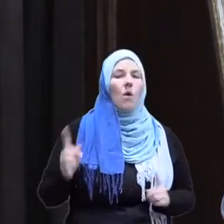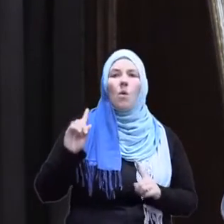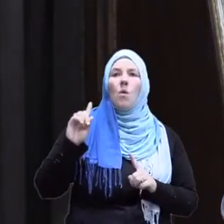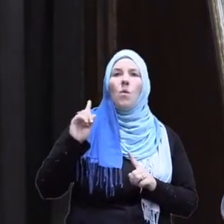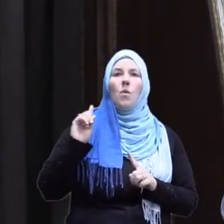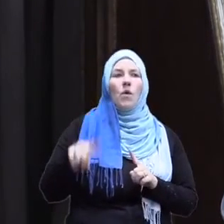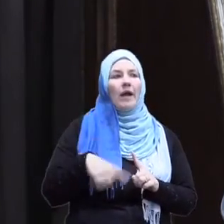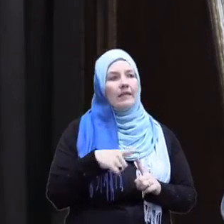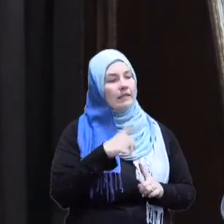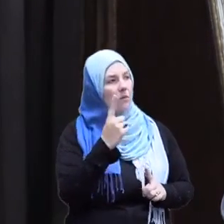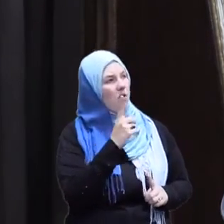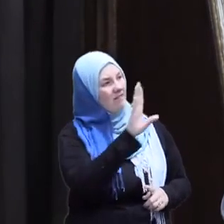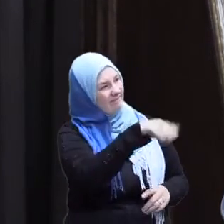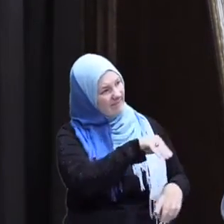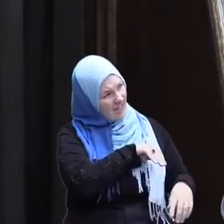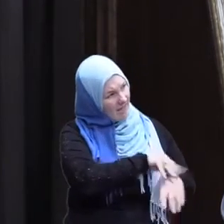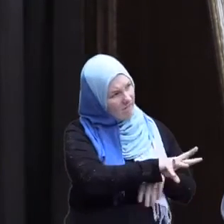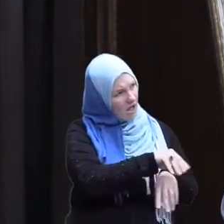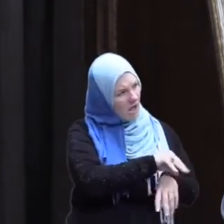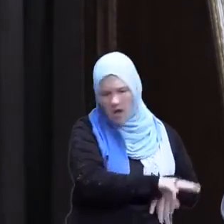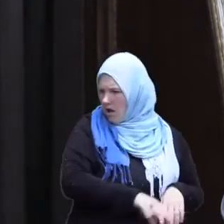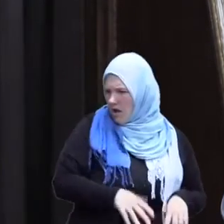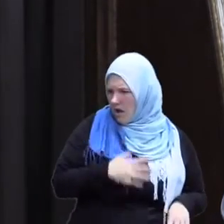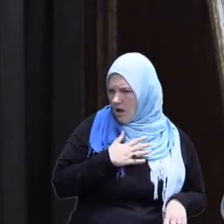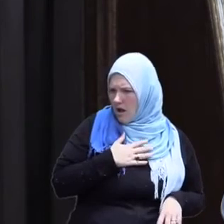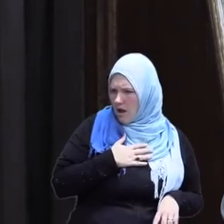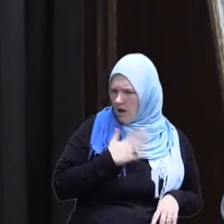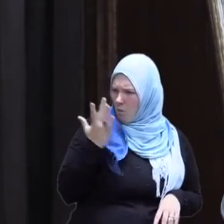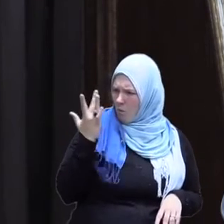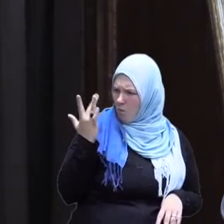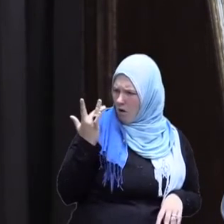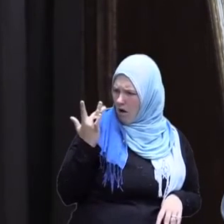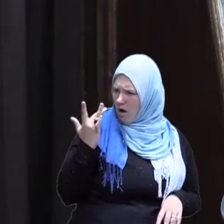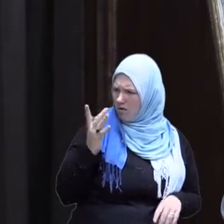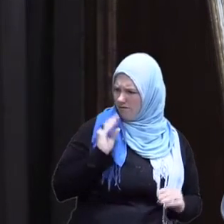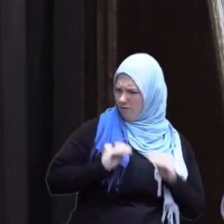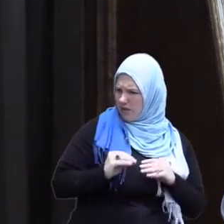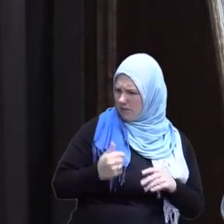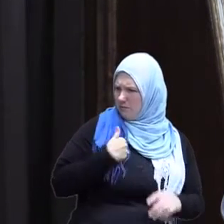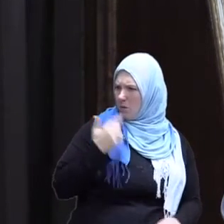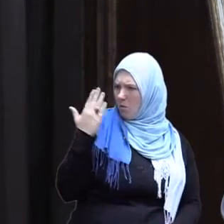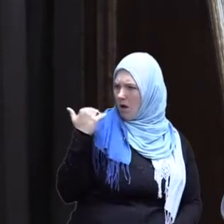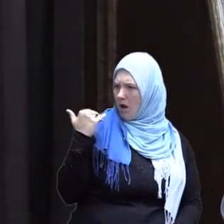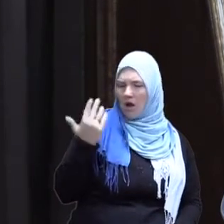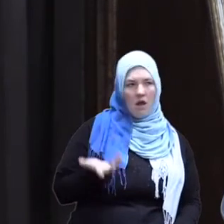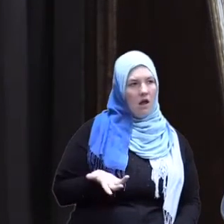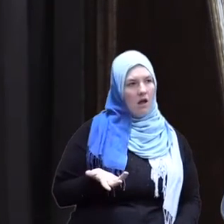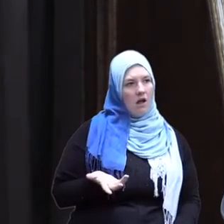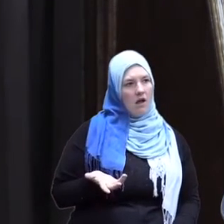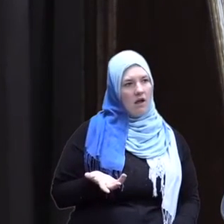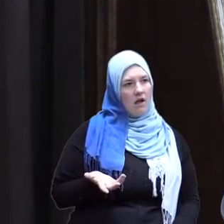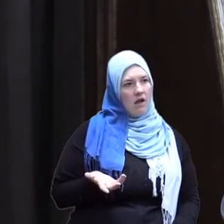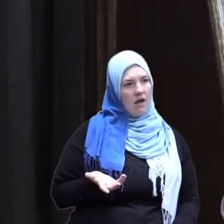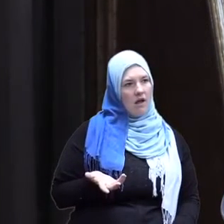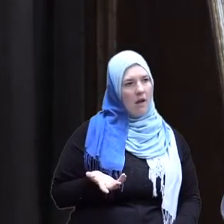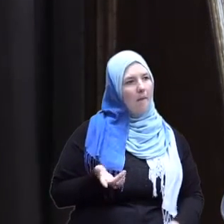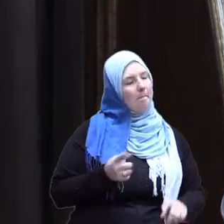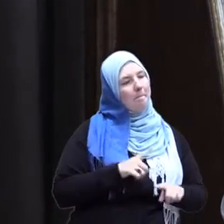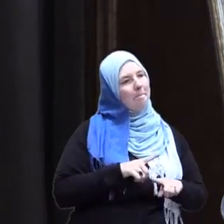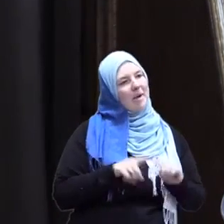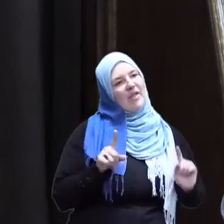to them about it, they are offended by the talk. But they are not offended by the offense